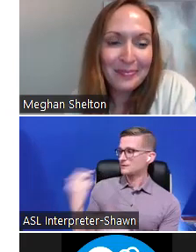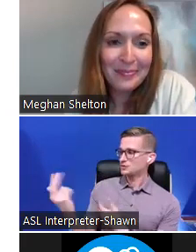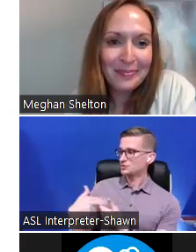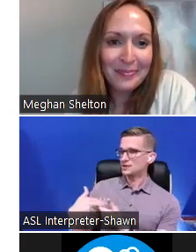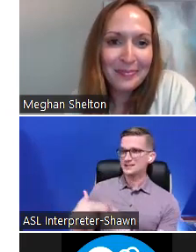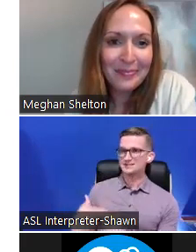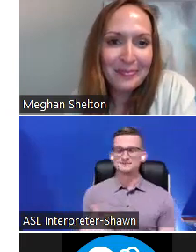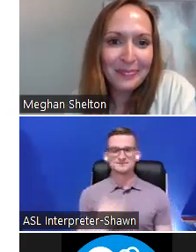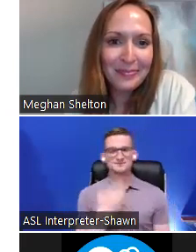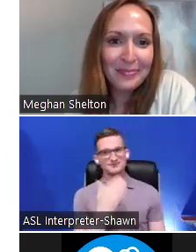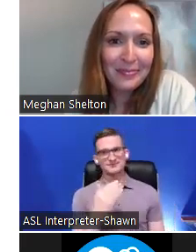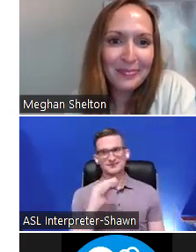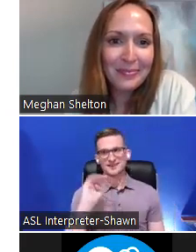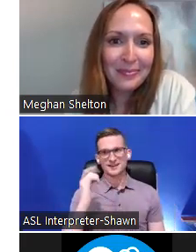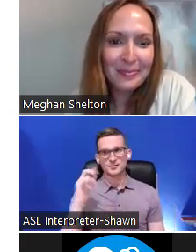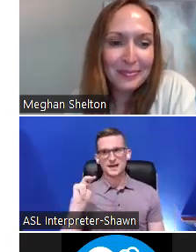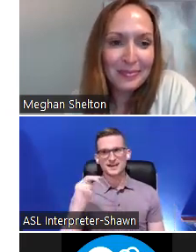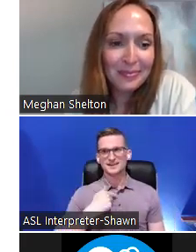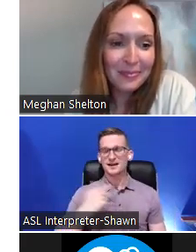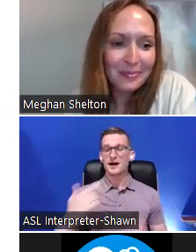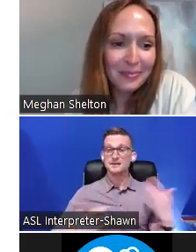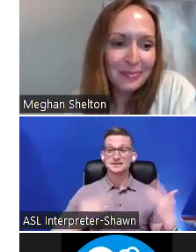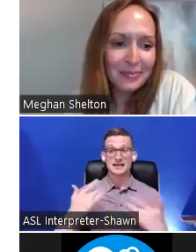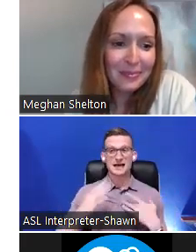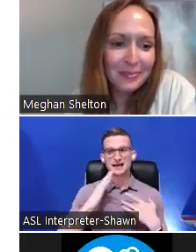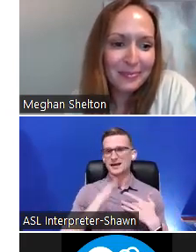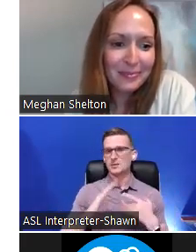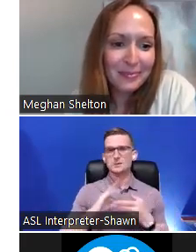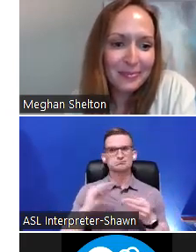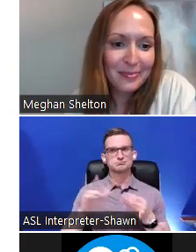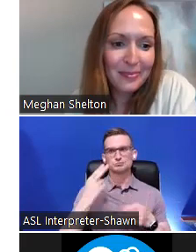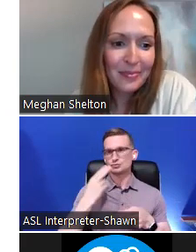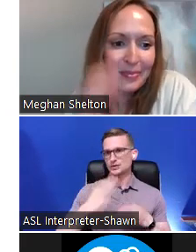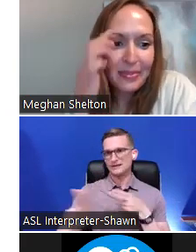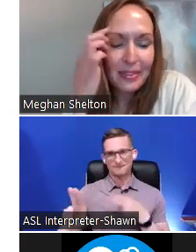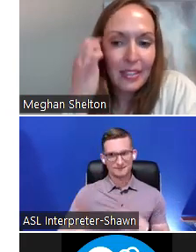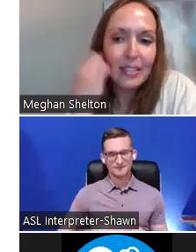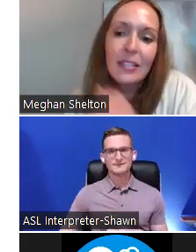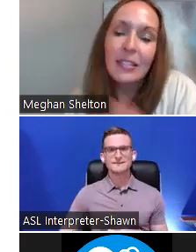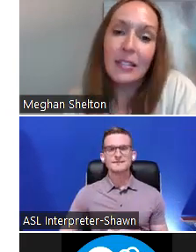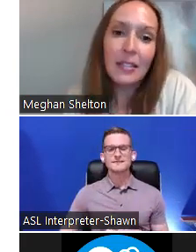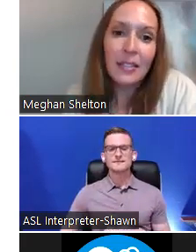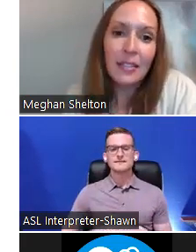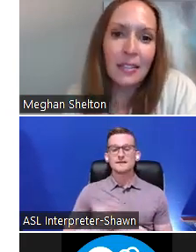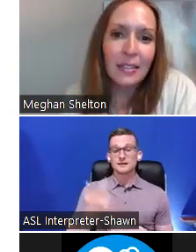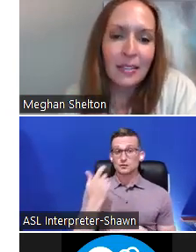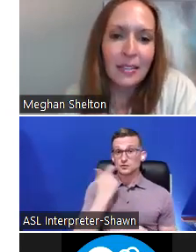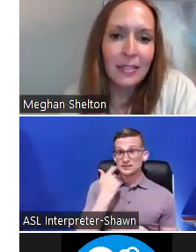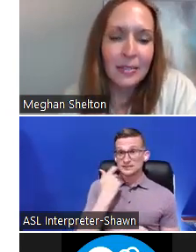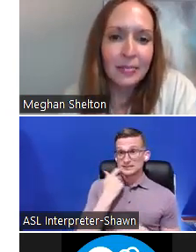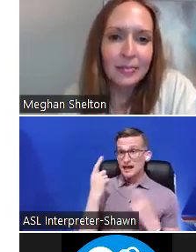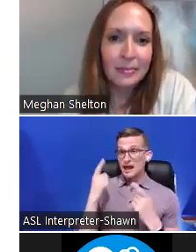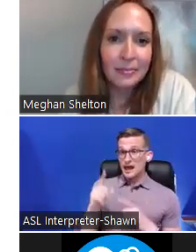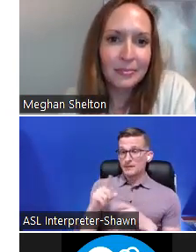Thanks, Megan. I am excited, and I'll keep this really brief. Some recent things that are happening on the